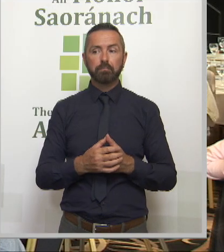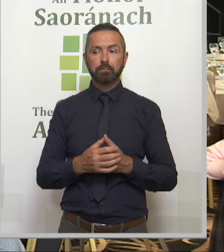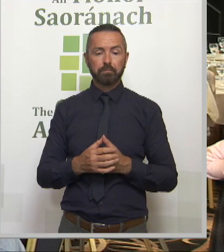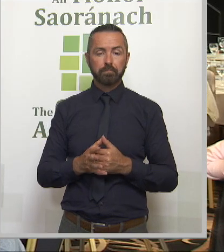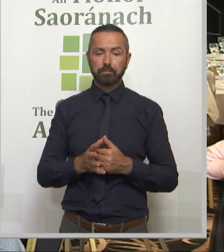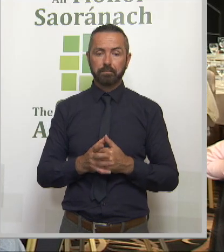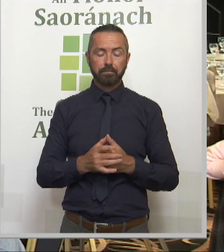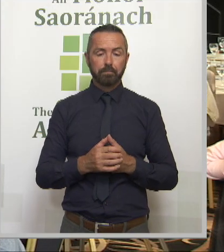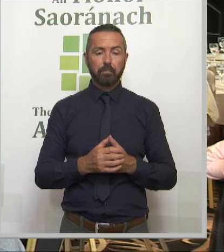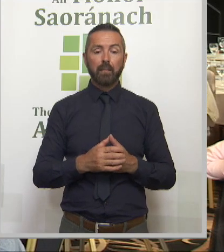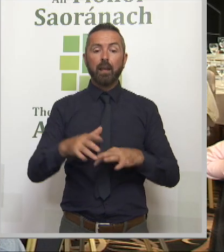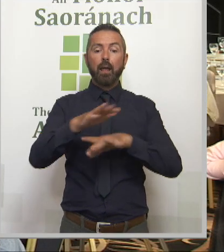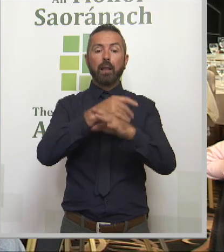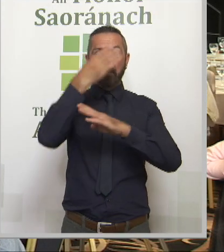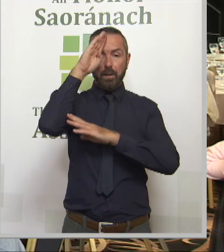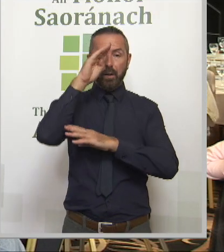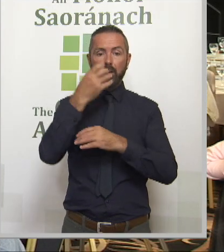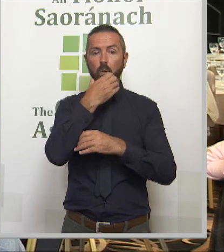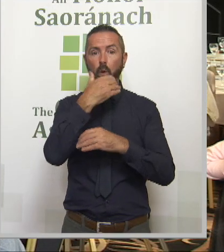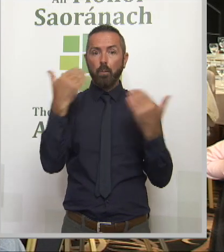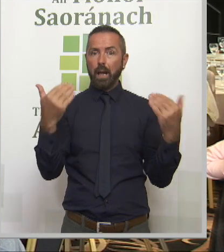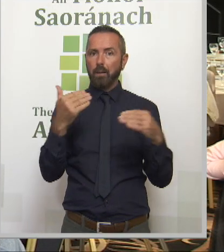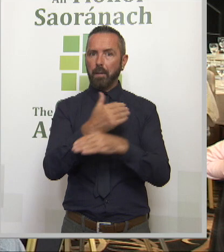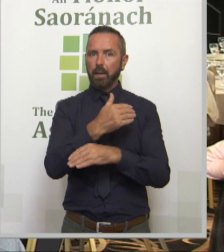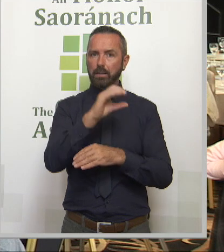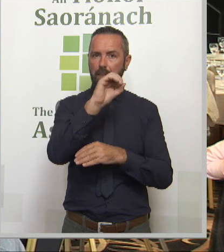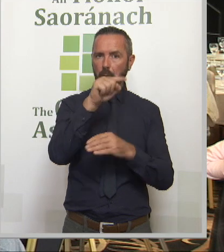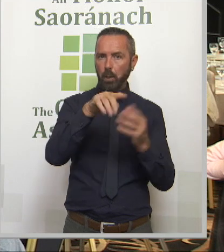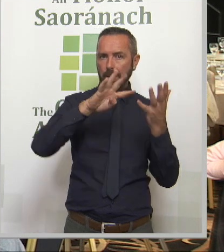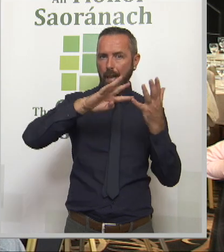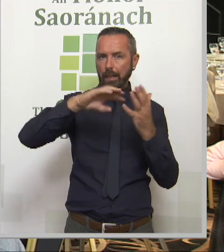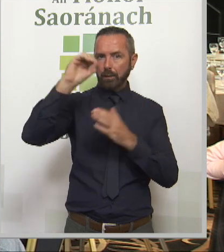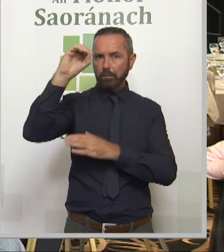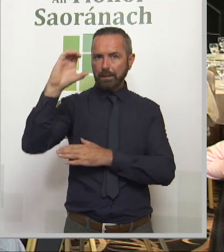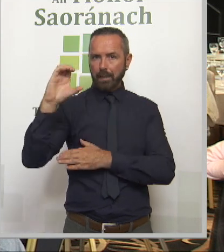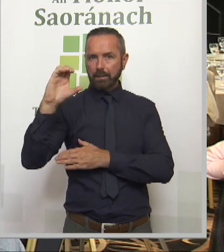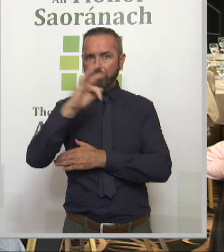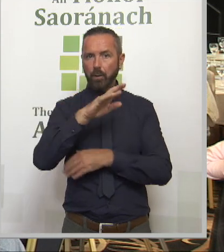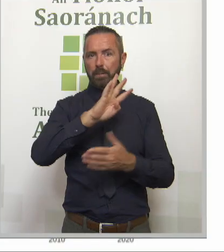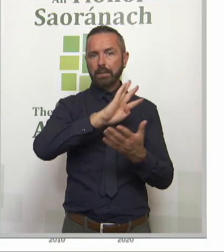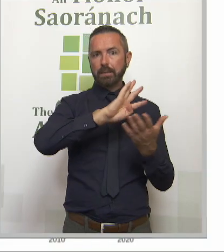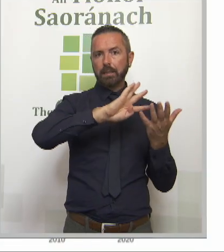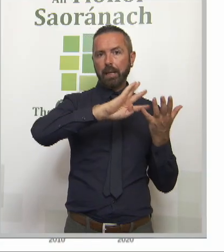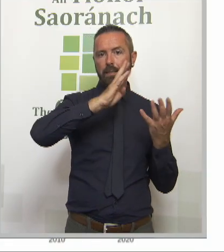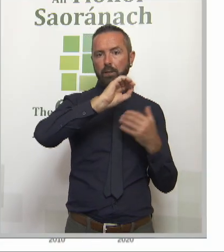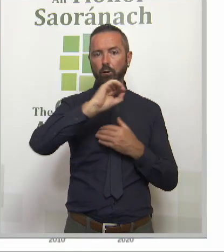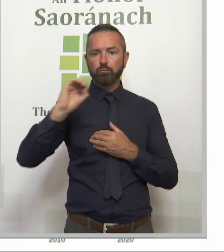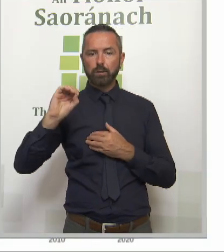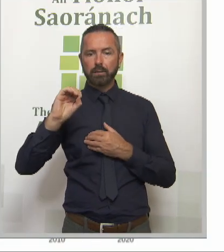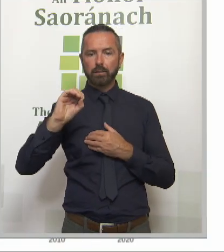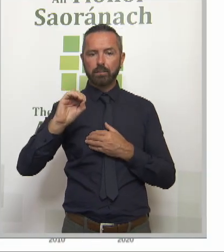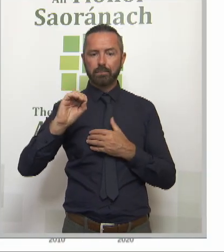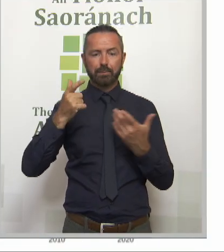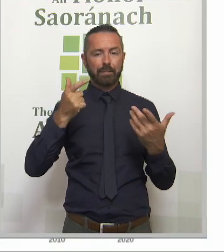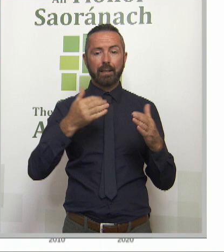Climate in Ireland has warmed by 0.9 degrees C since 1900, in line with the global